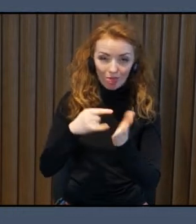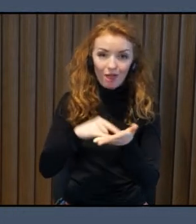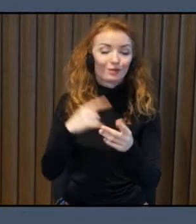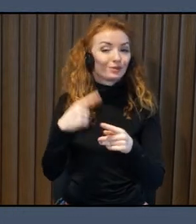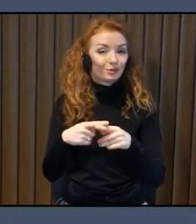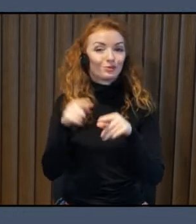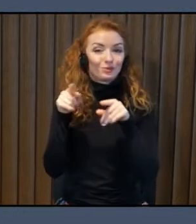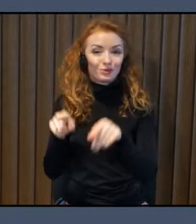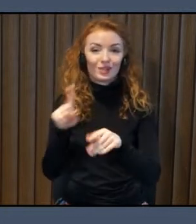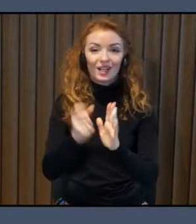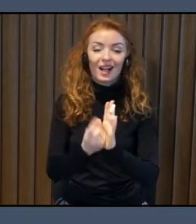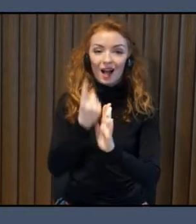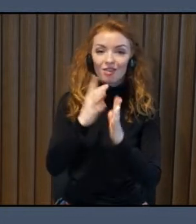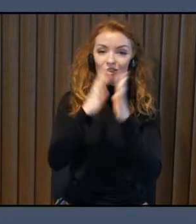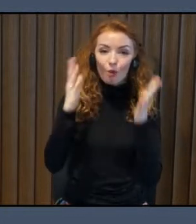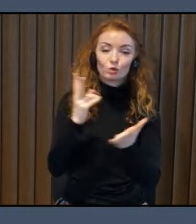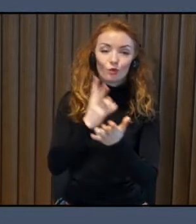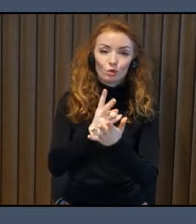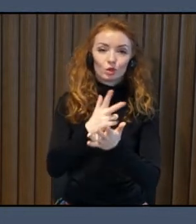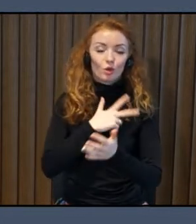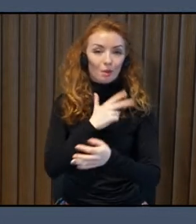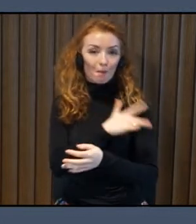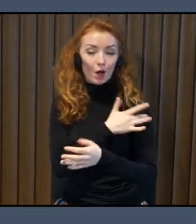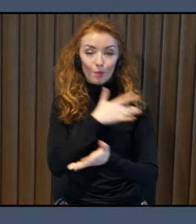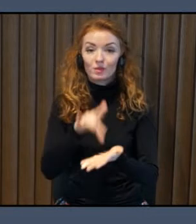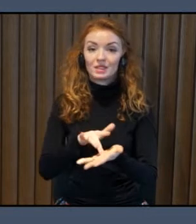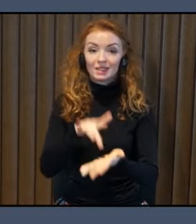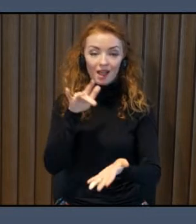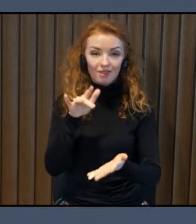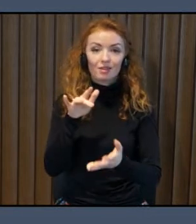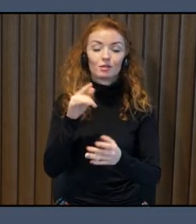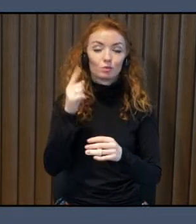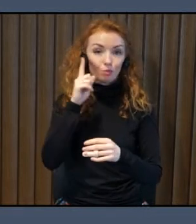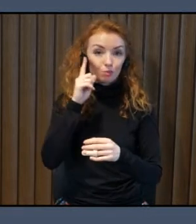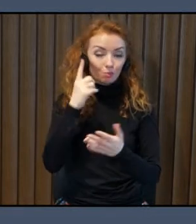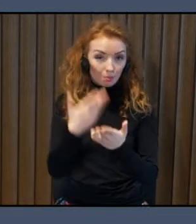be alone. Also in Daugavpils, there is a